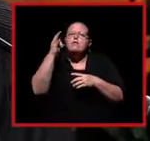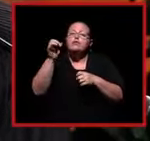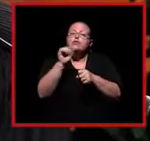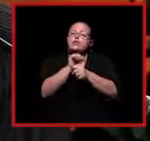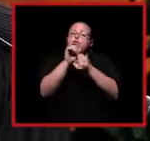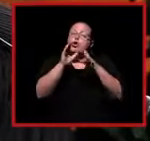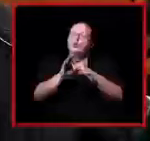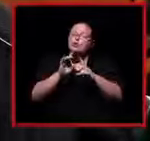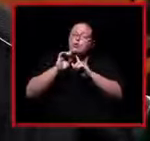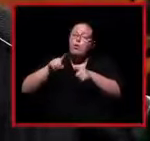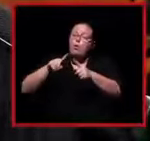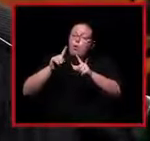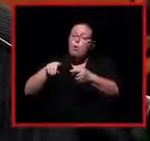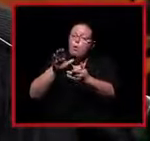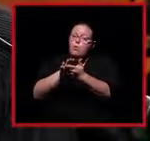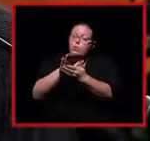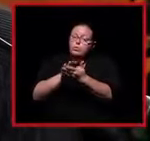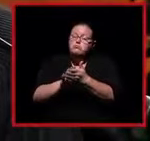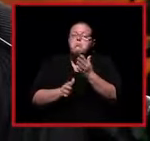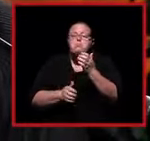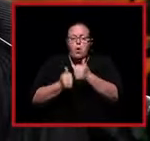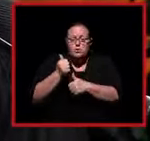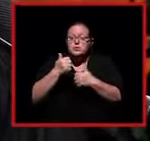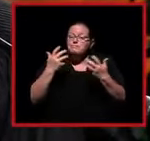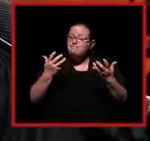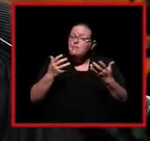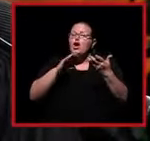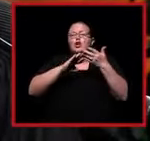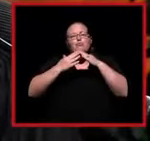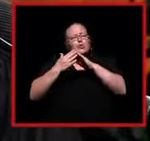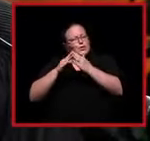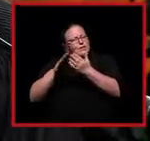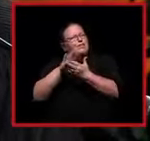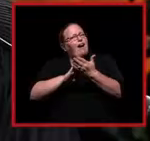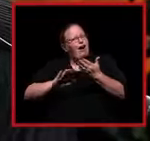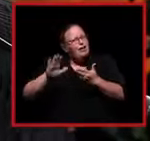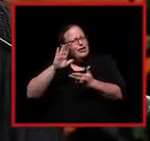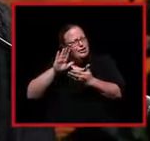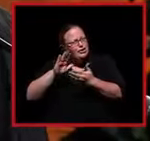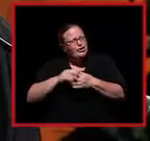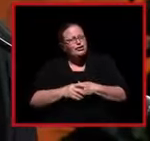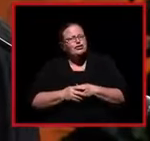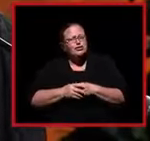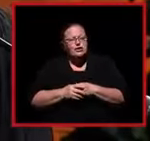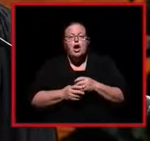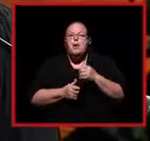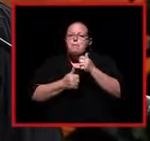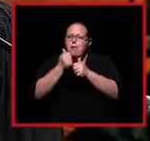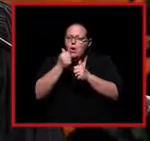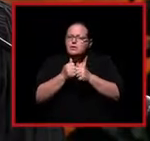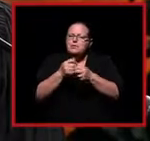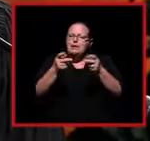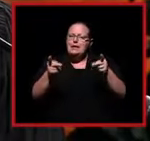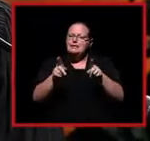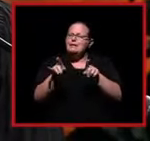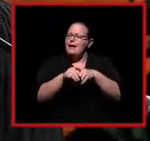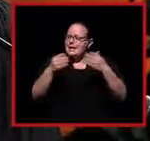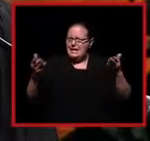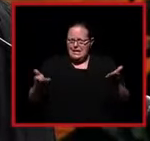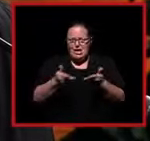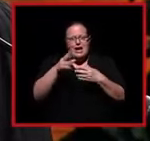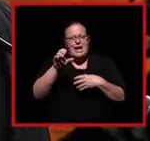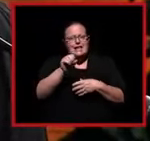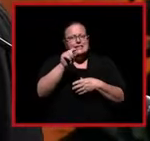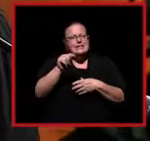being educated? Mostly in our community colleges, mostly at places like STCC.